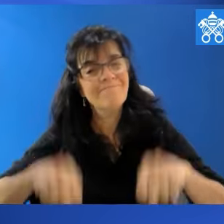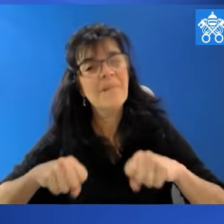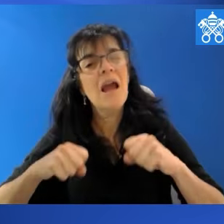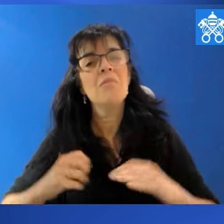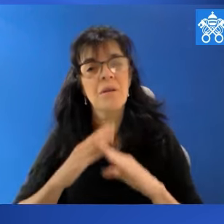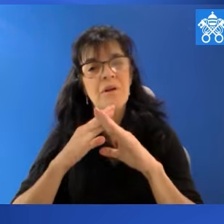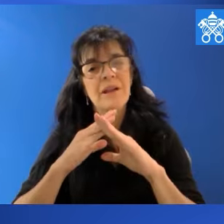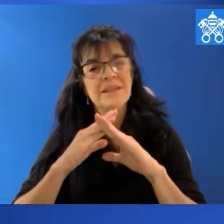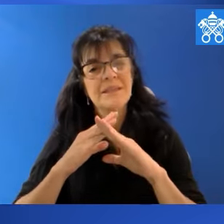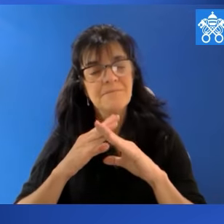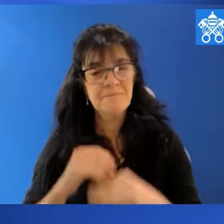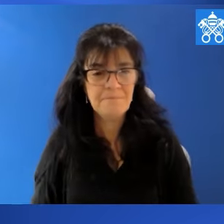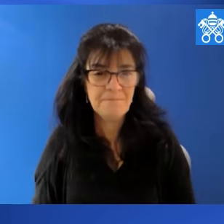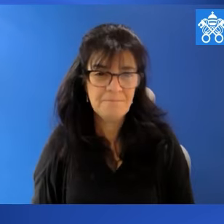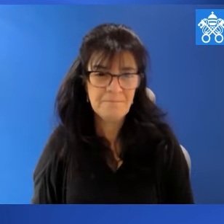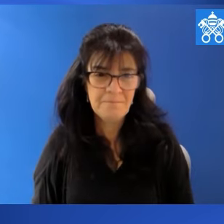prevented.